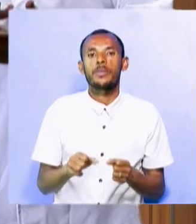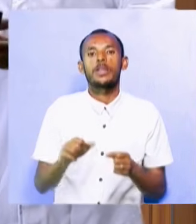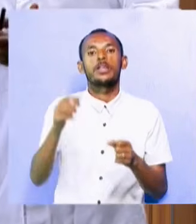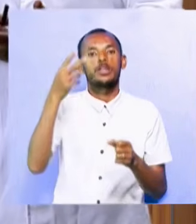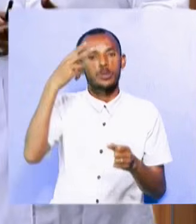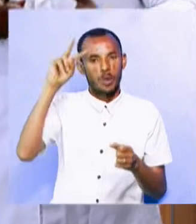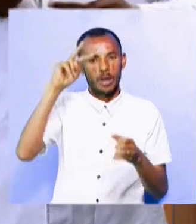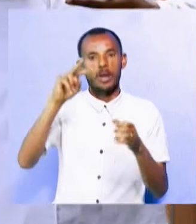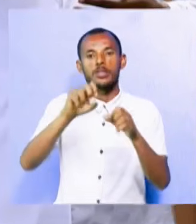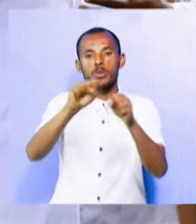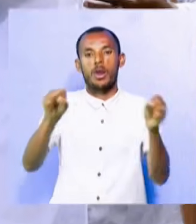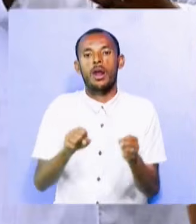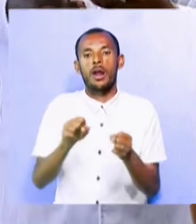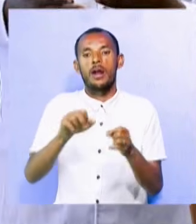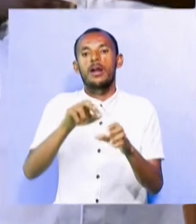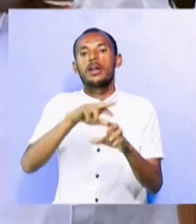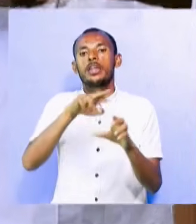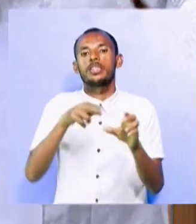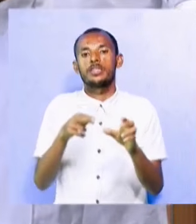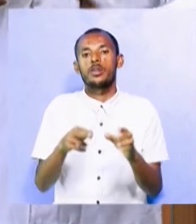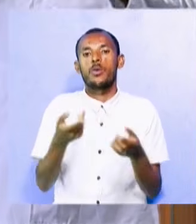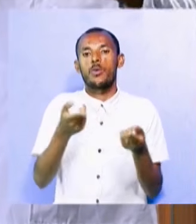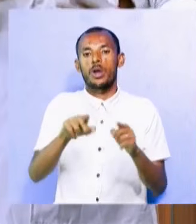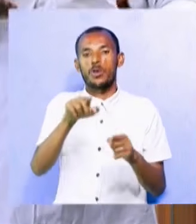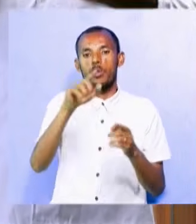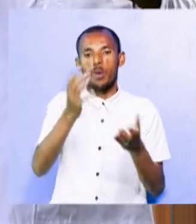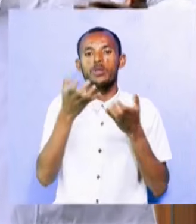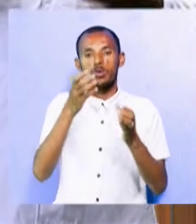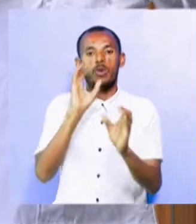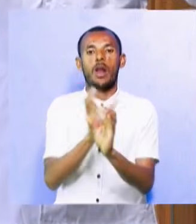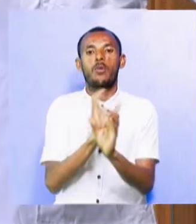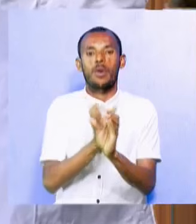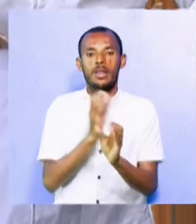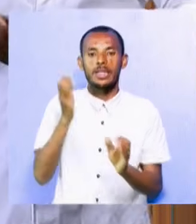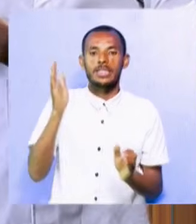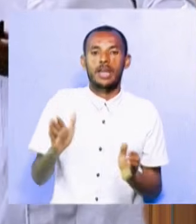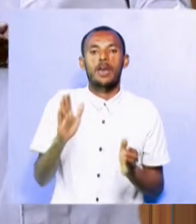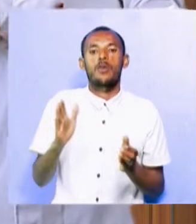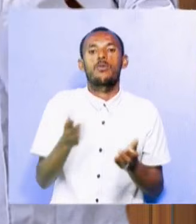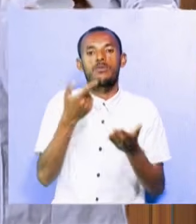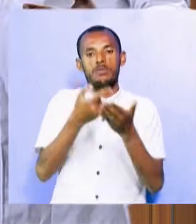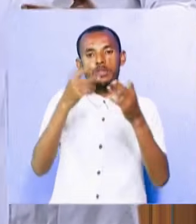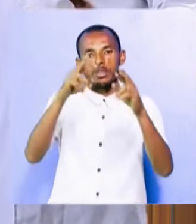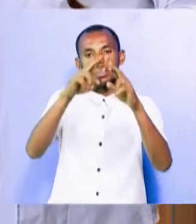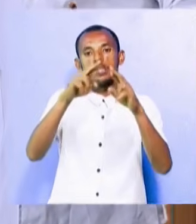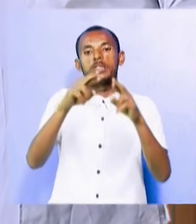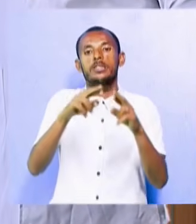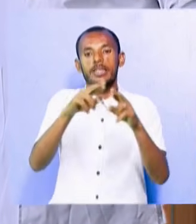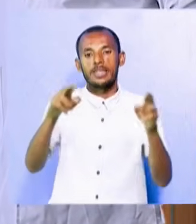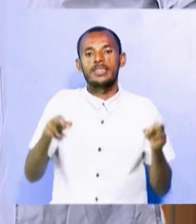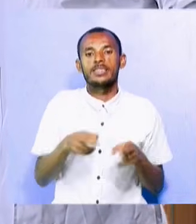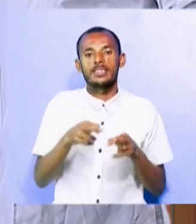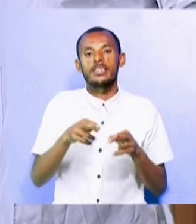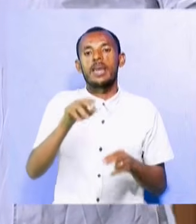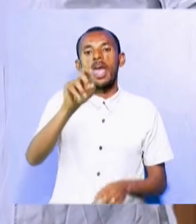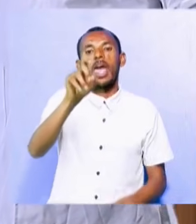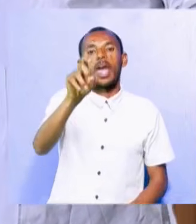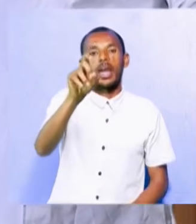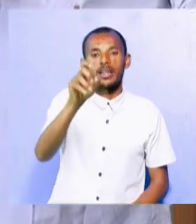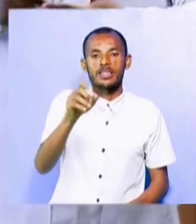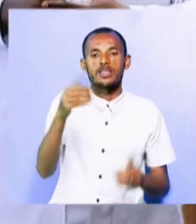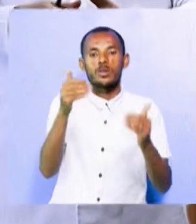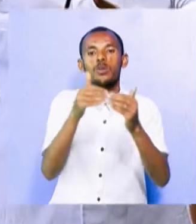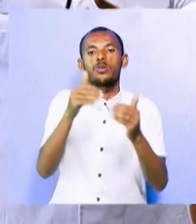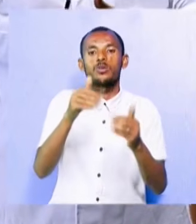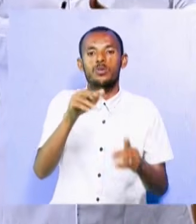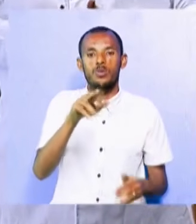square region. Whenever you want to calculate the side of that region, you can use x is equals to square